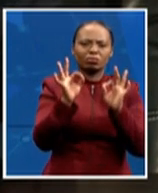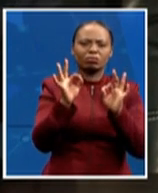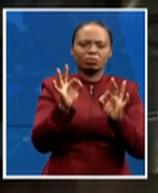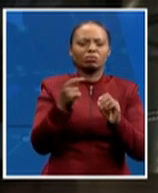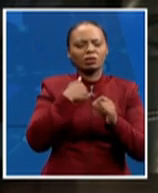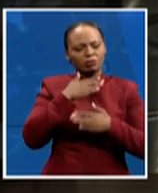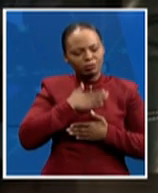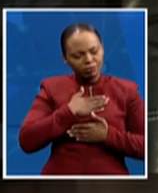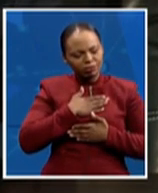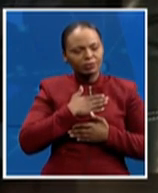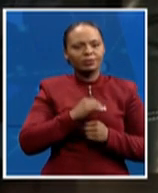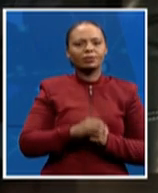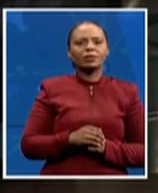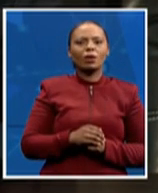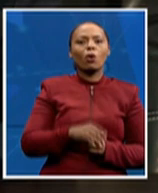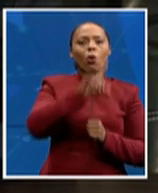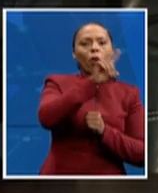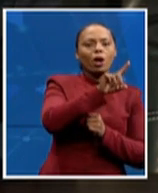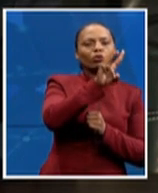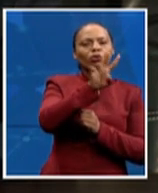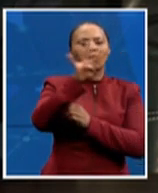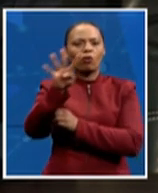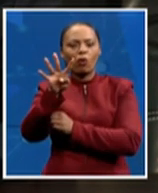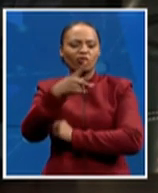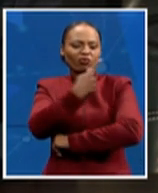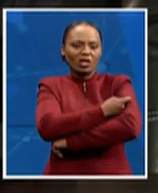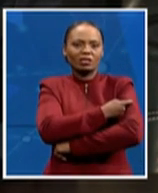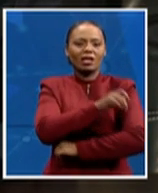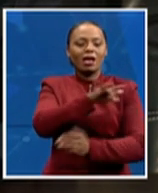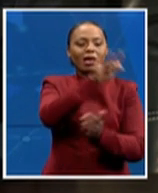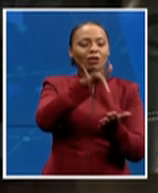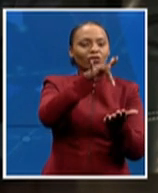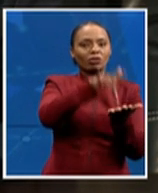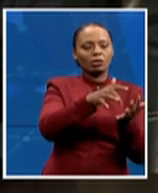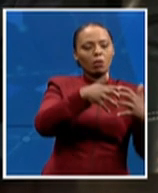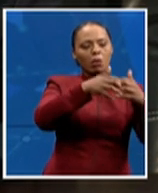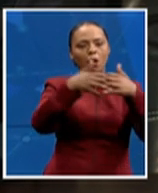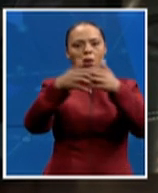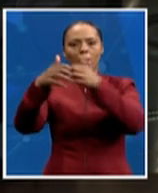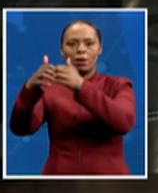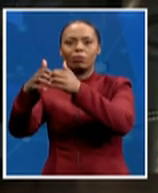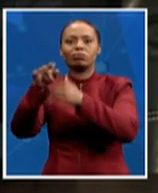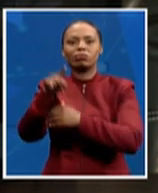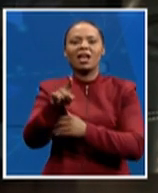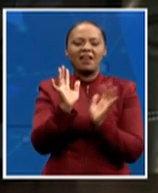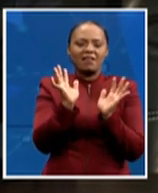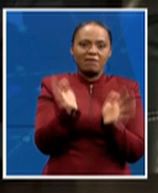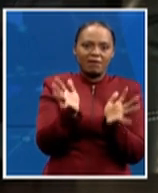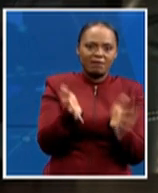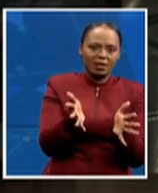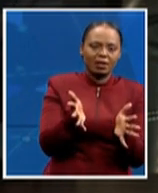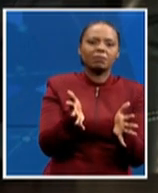124 vaccination sites so far that we have created, and 18 in the private